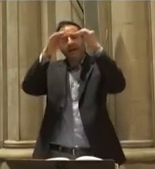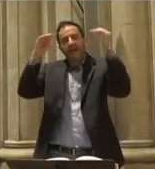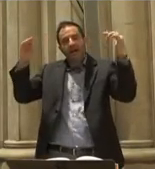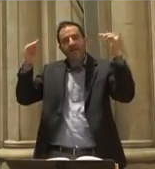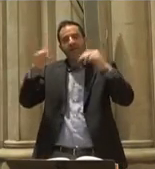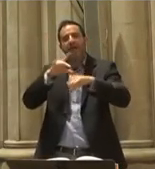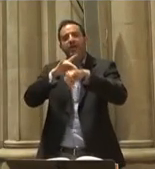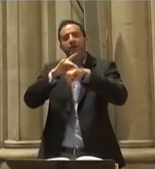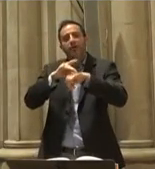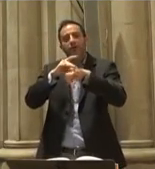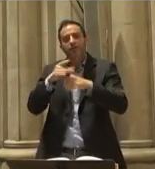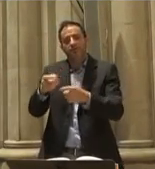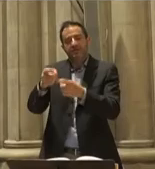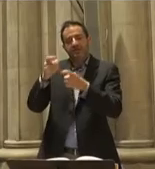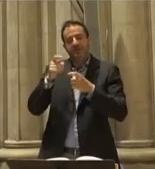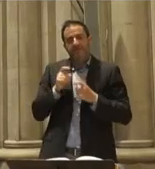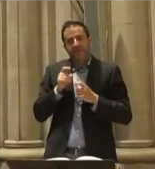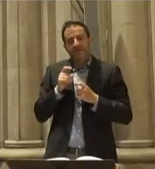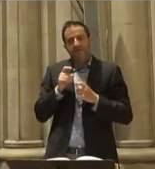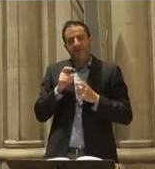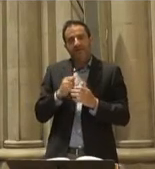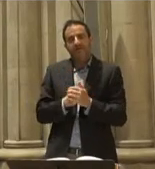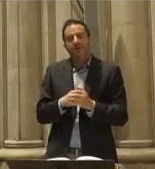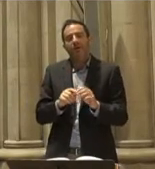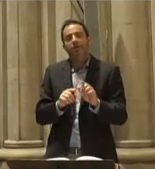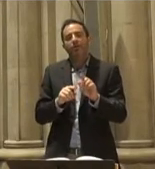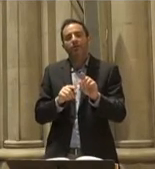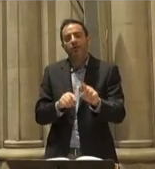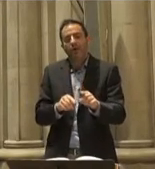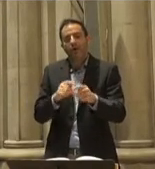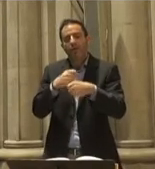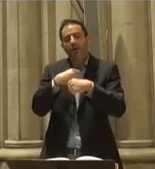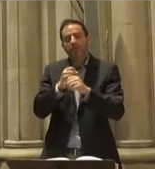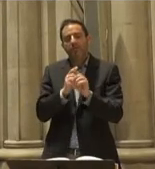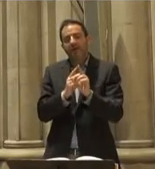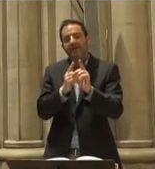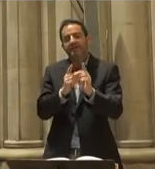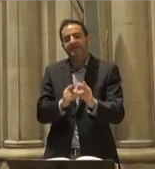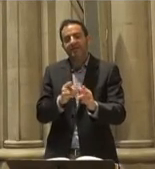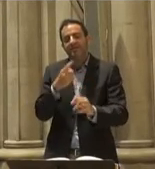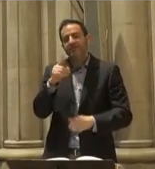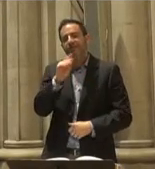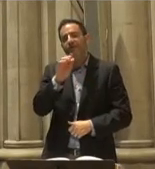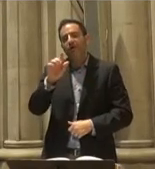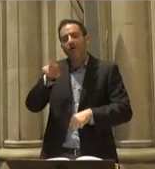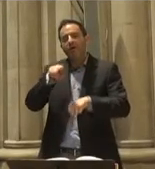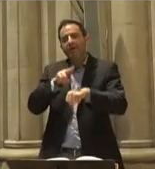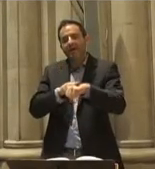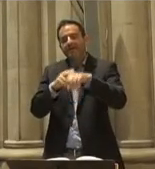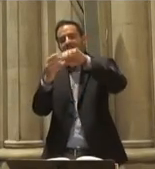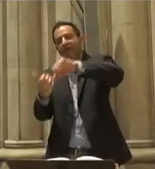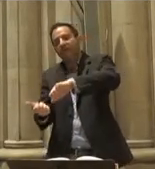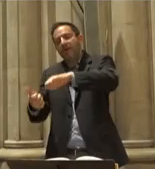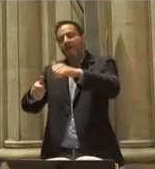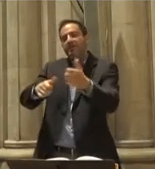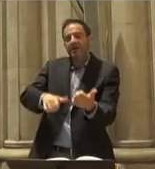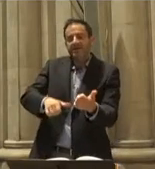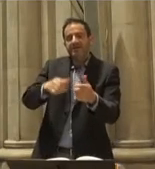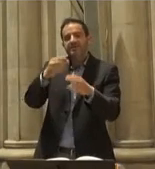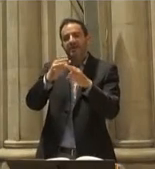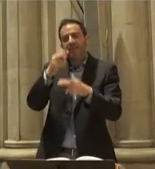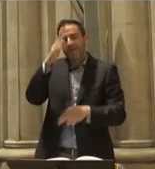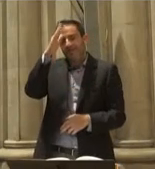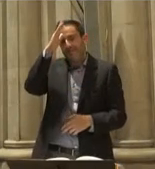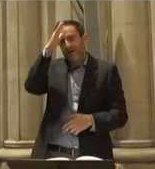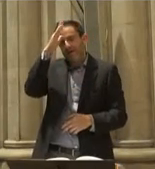and on earth has been given to me. Go therefore and make disciples of all nations, baptizing them in the name of the